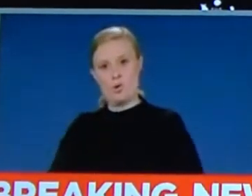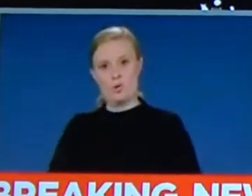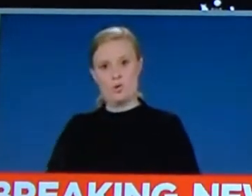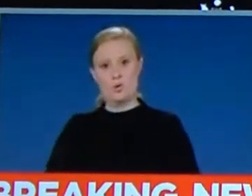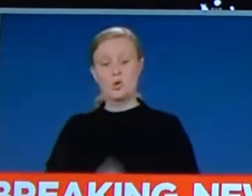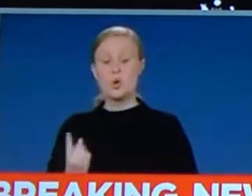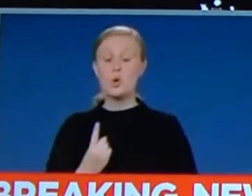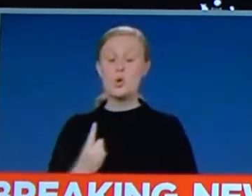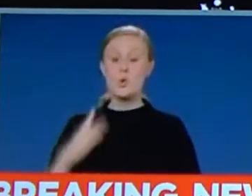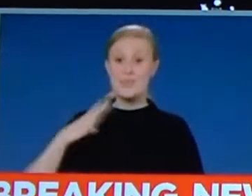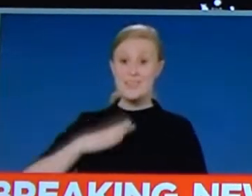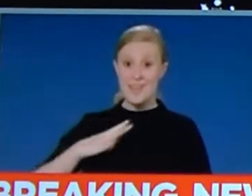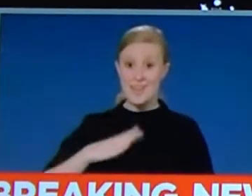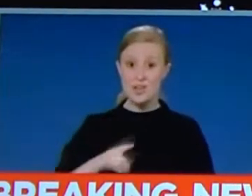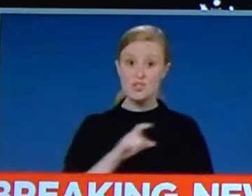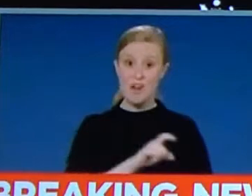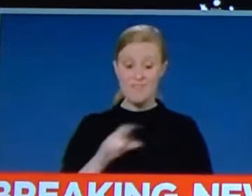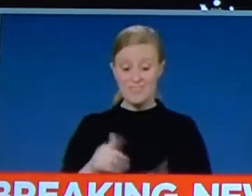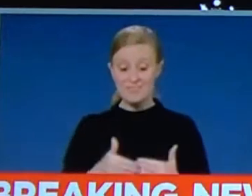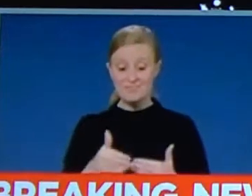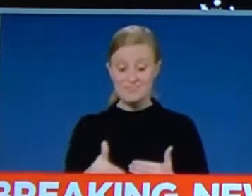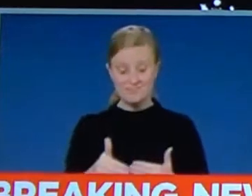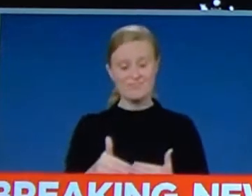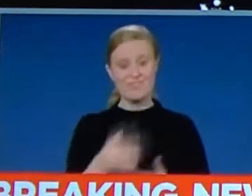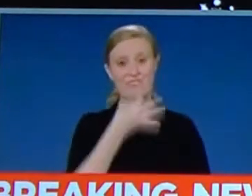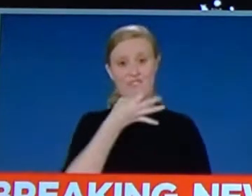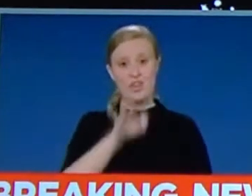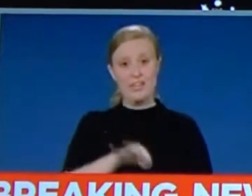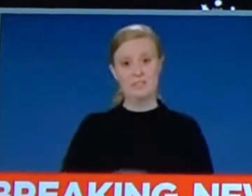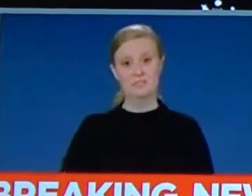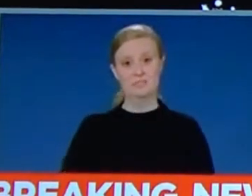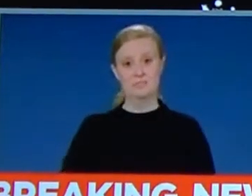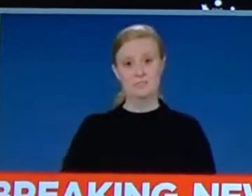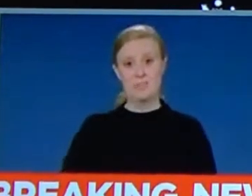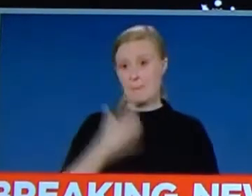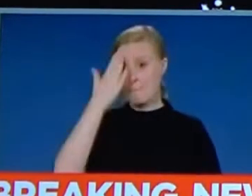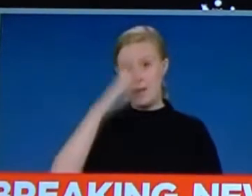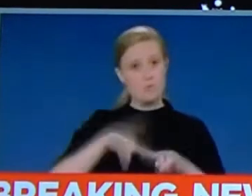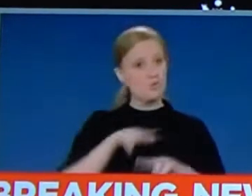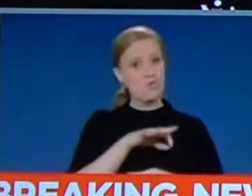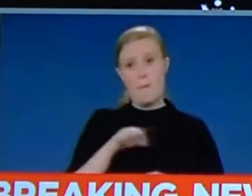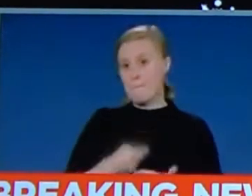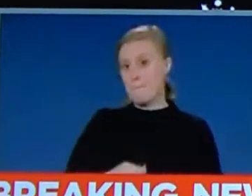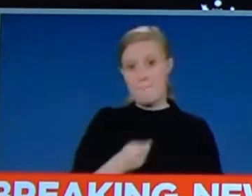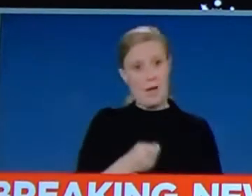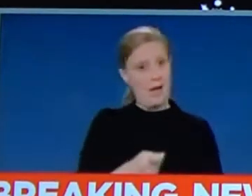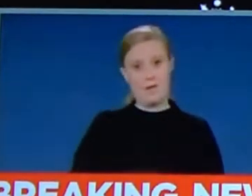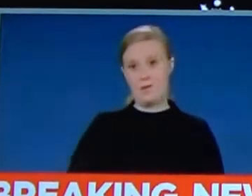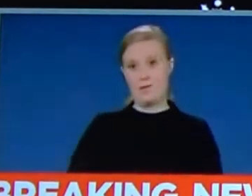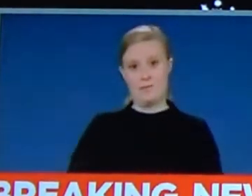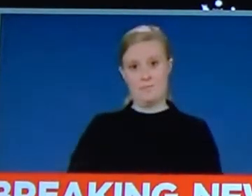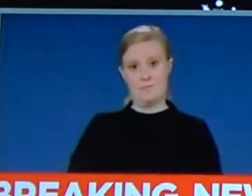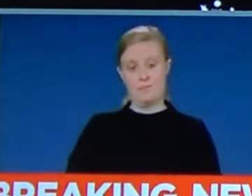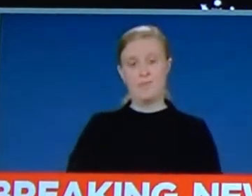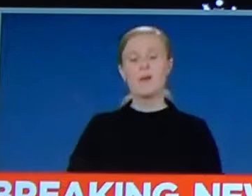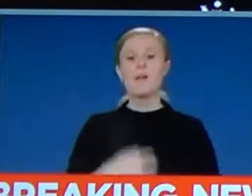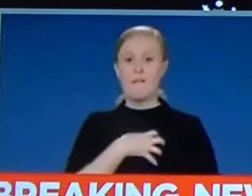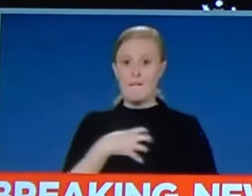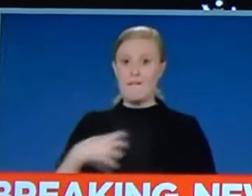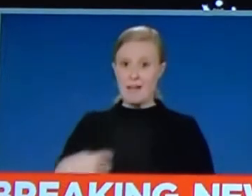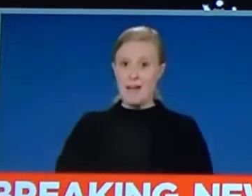that childcare, it will be free. And we'll be putting in place support arrangements to the childcare facilities,